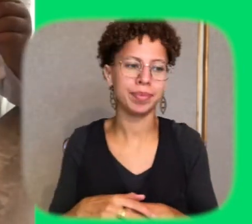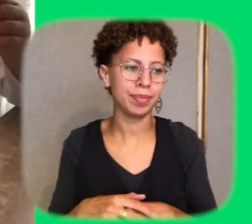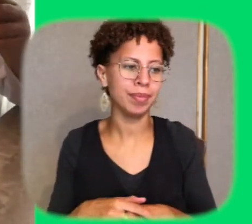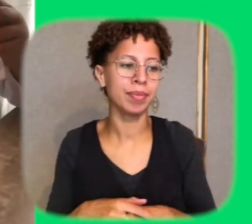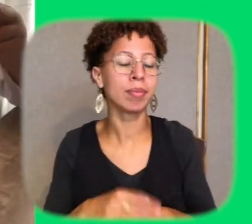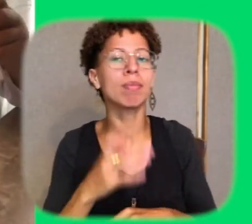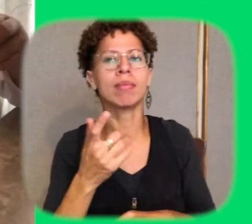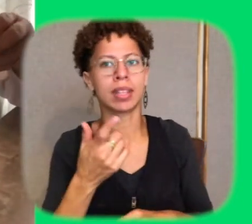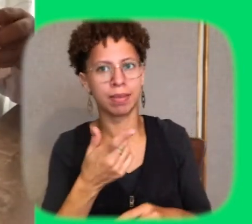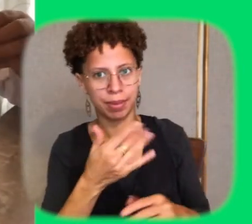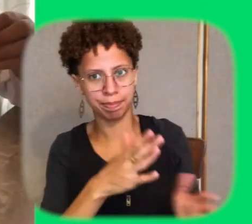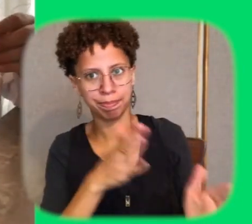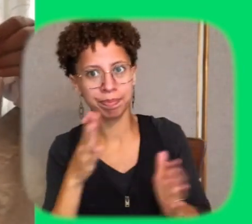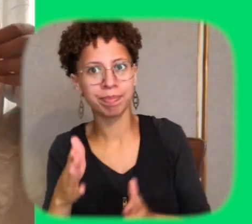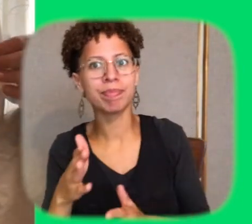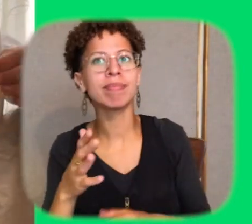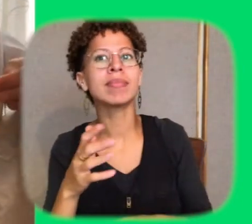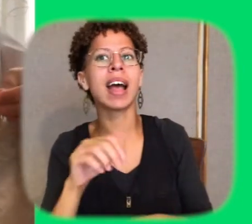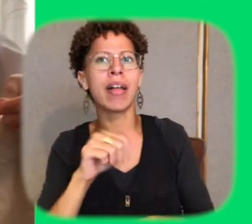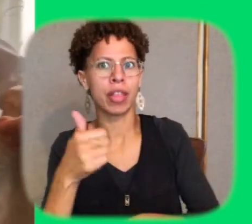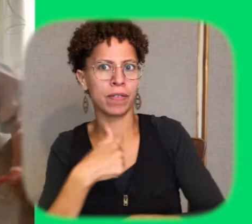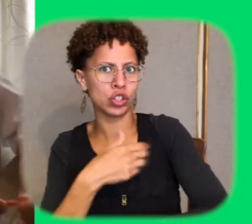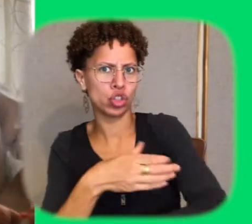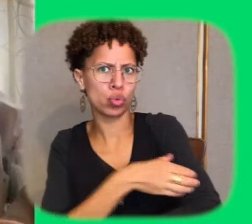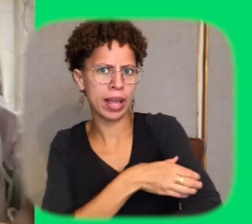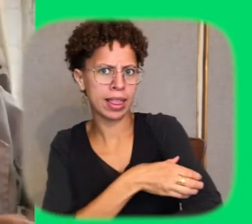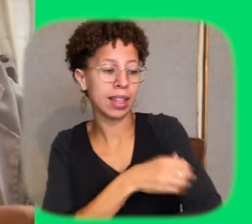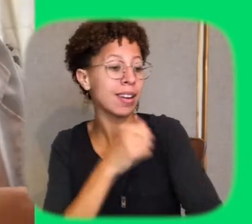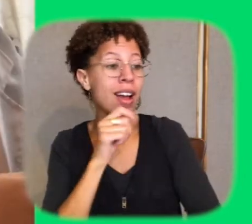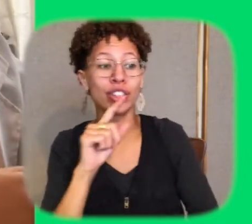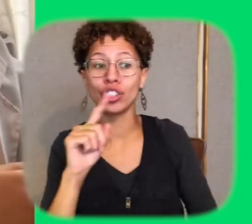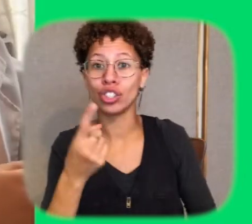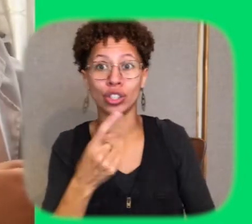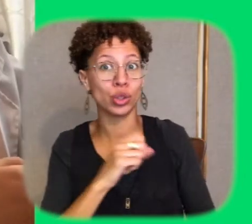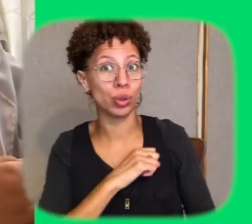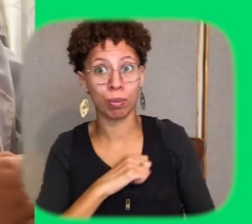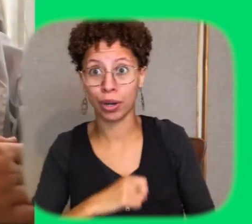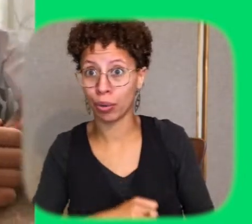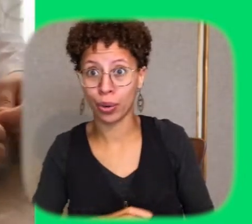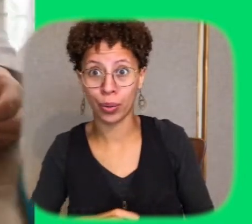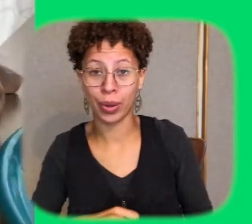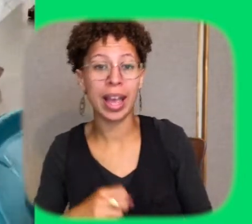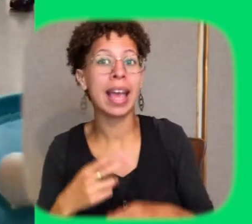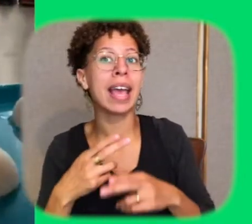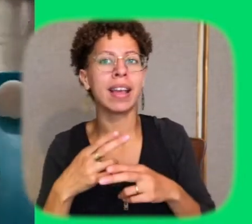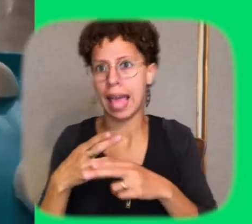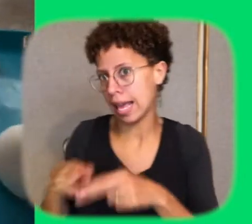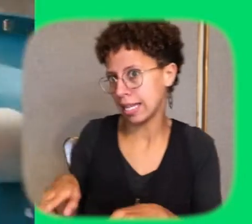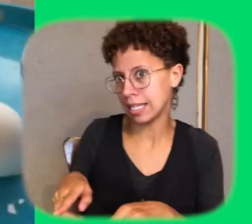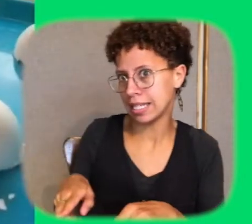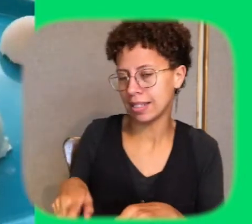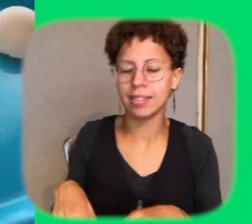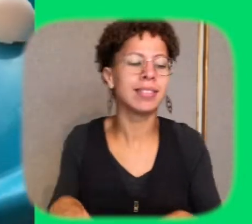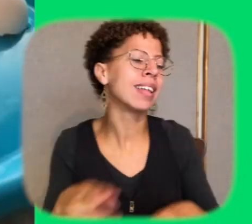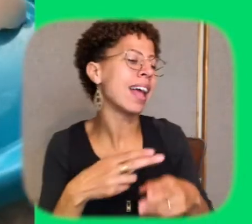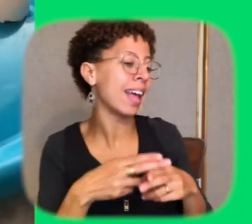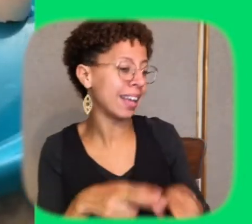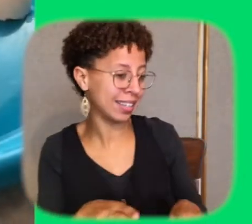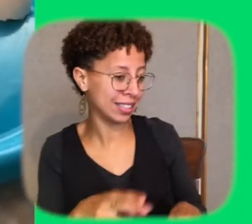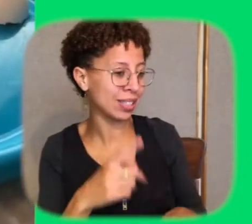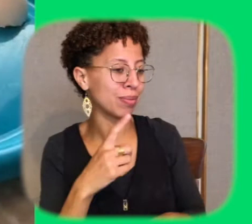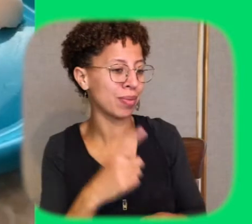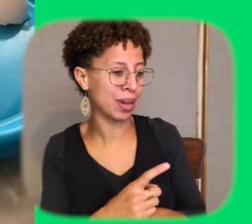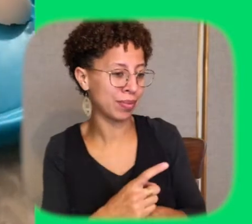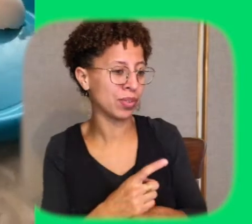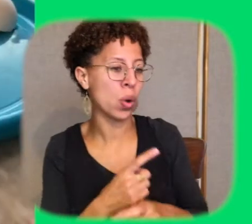strength, not just superheroes. Eggs. Eggs. So don't touch where those are. What I did was I cracked